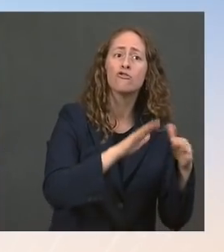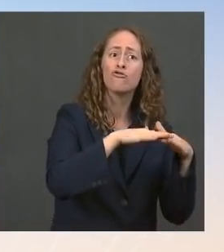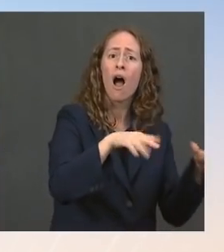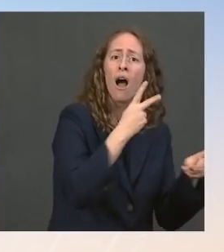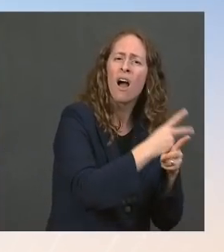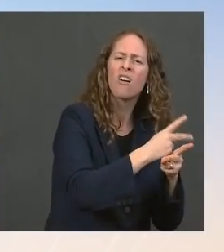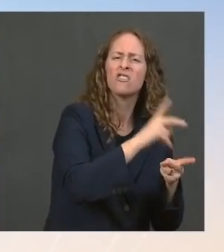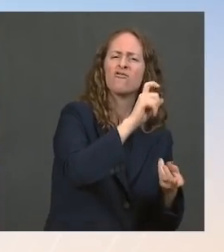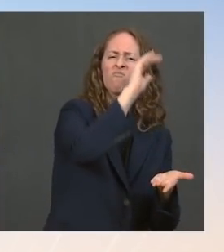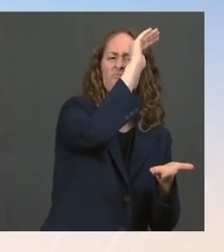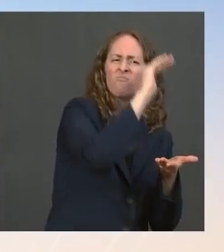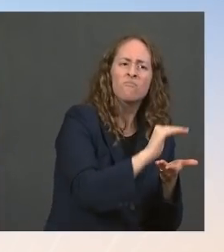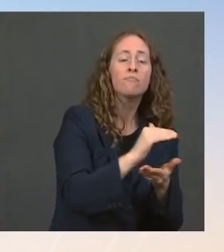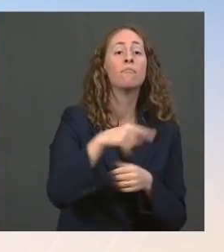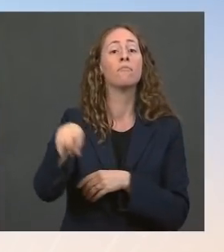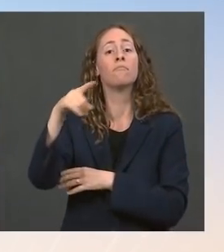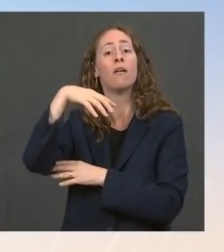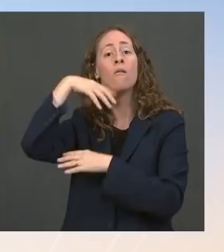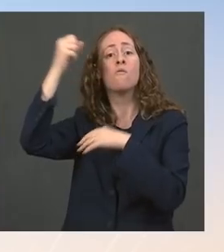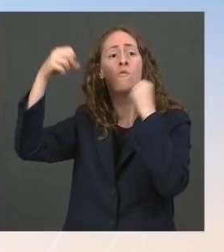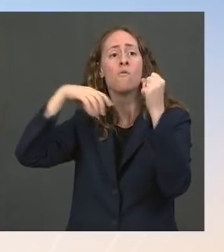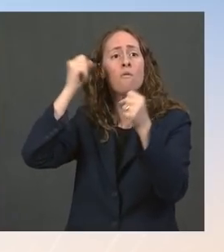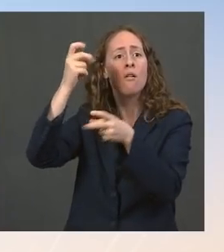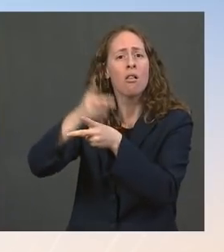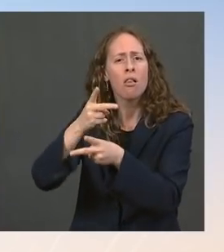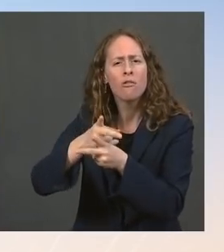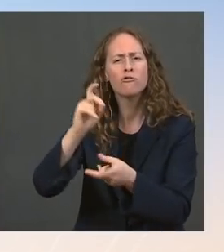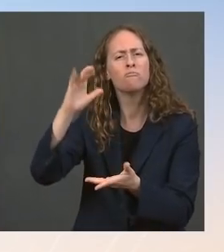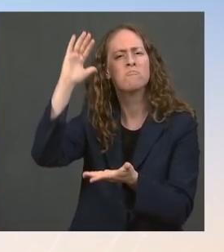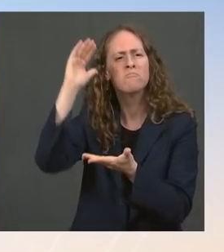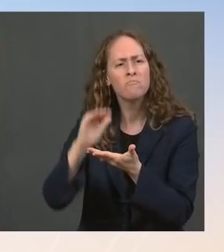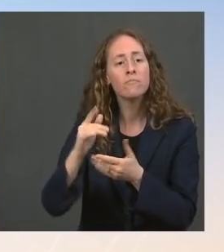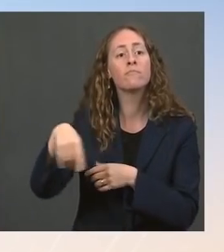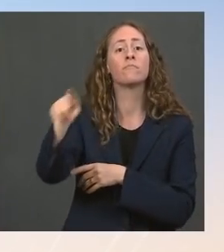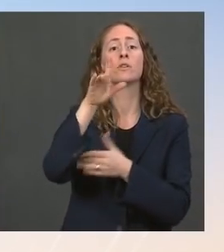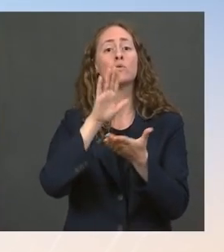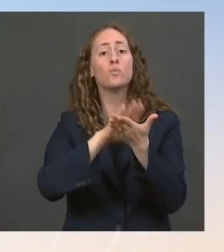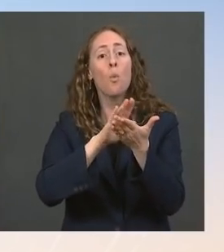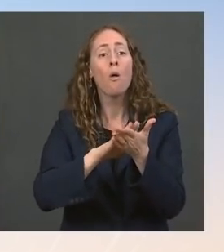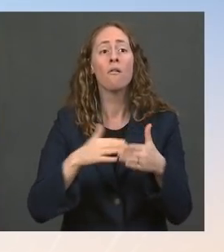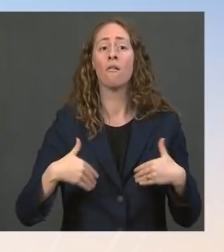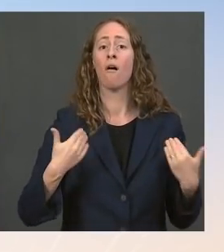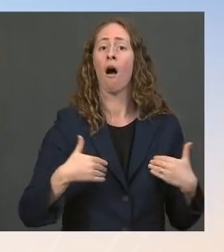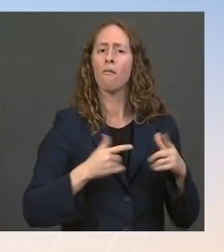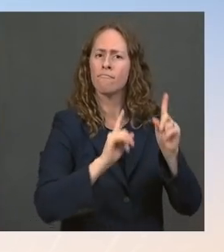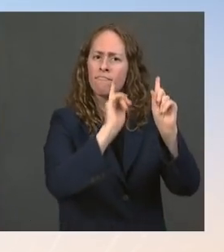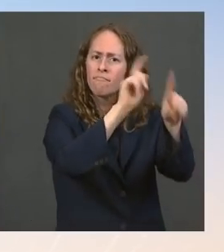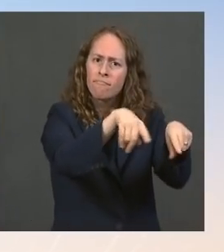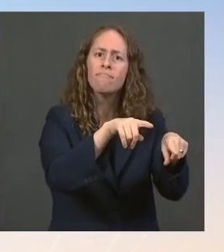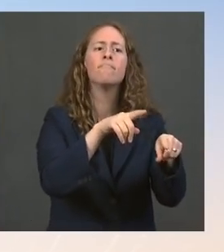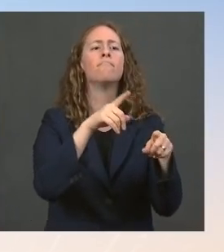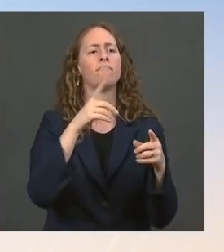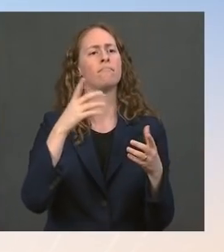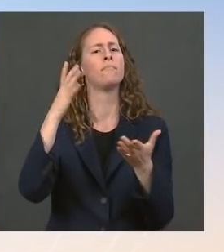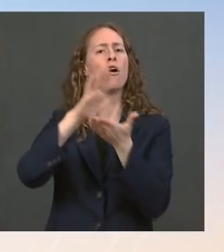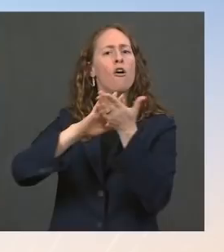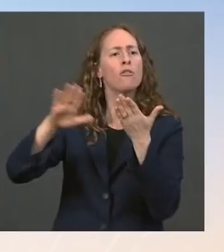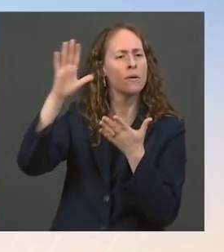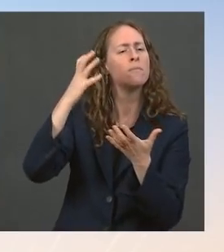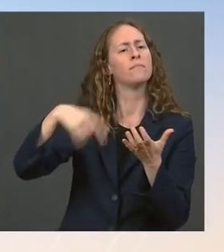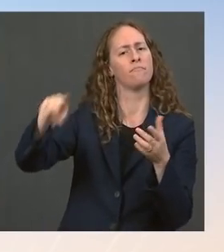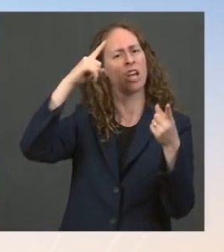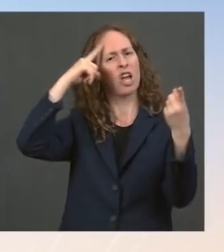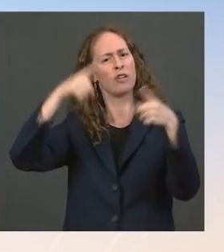of college, cost of pre-K, that's all part of the discussion. Child tax credit. There's broad agreement that we need to do more to address the